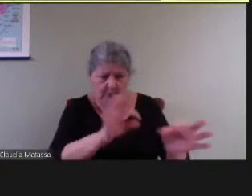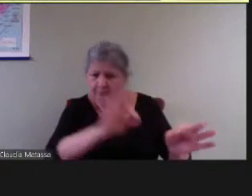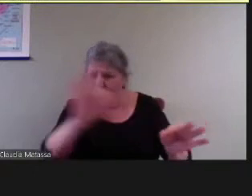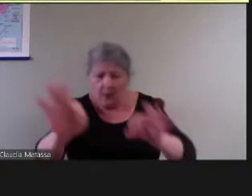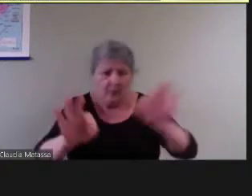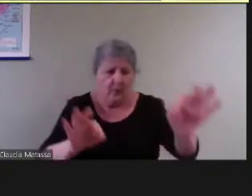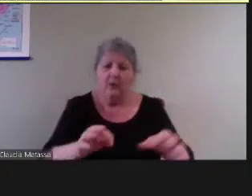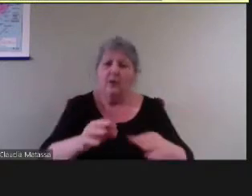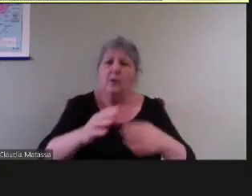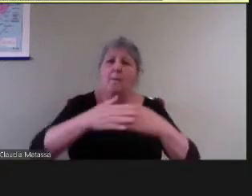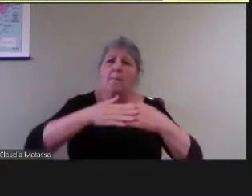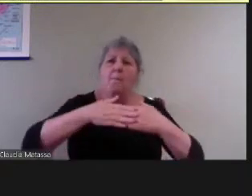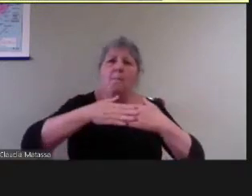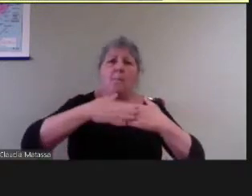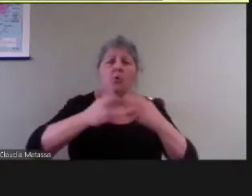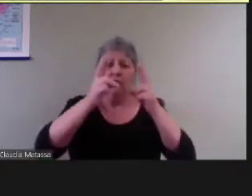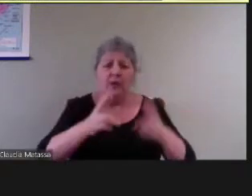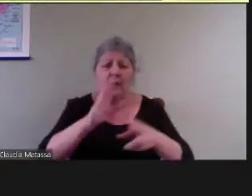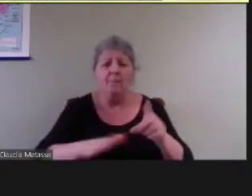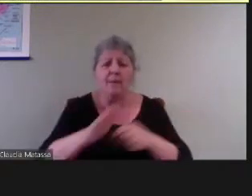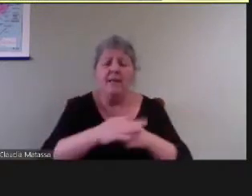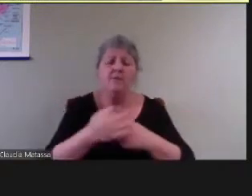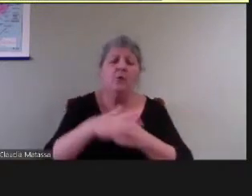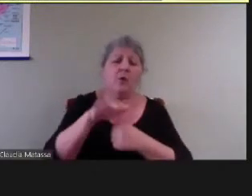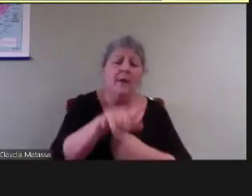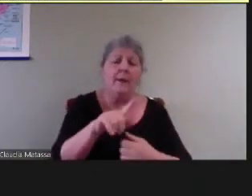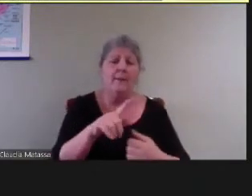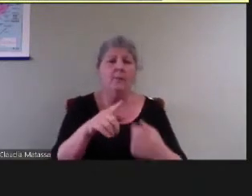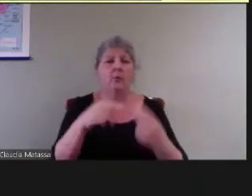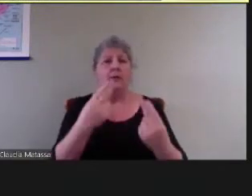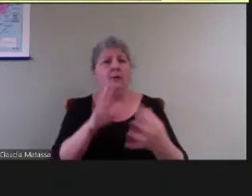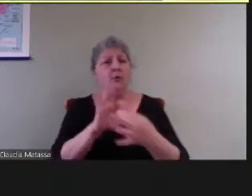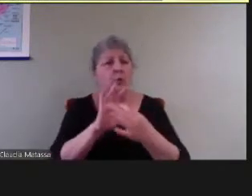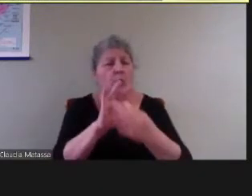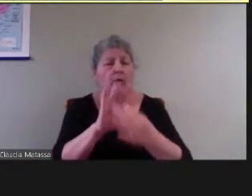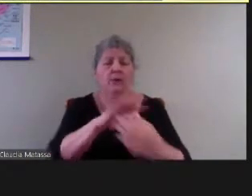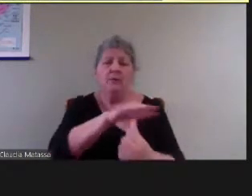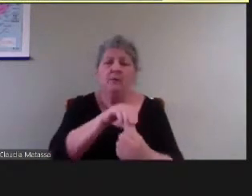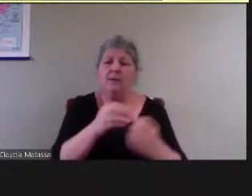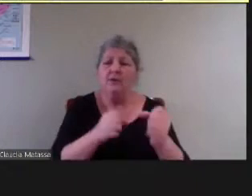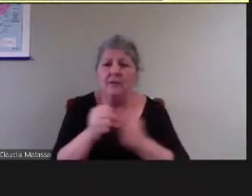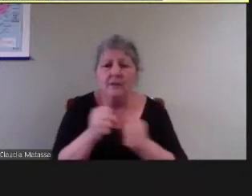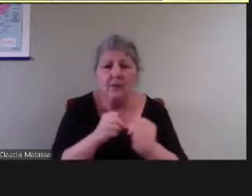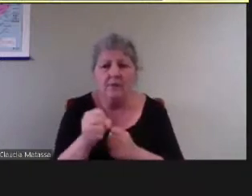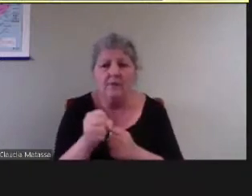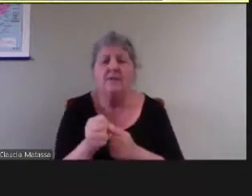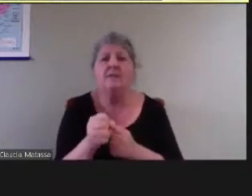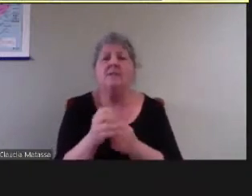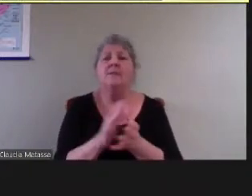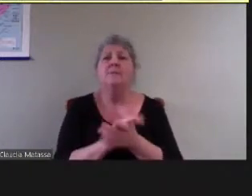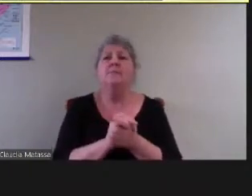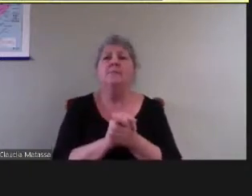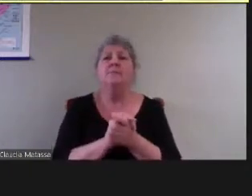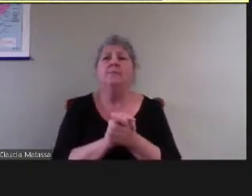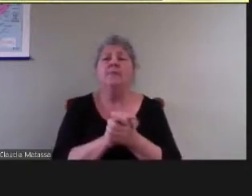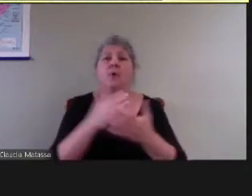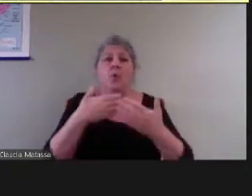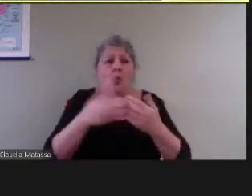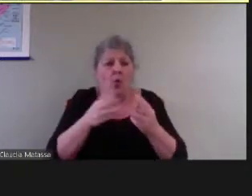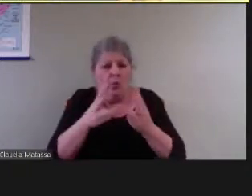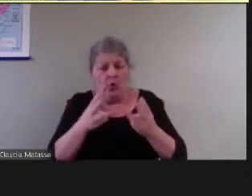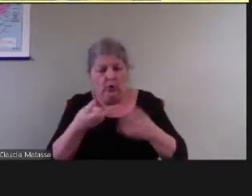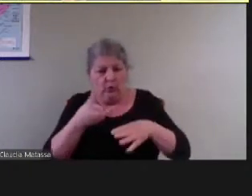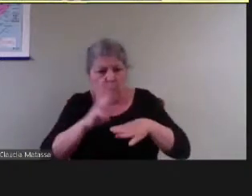care. Coordination with community and specialist services is part of work, what works well. But